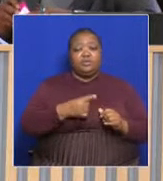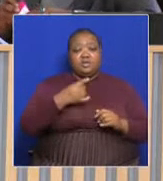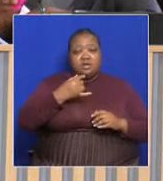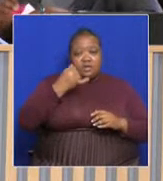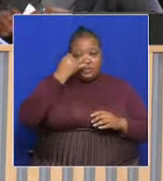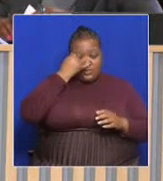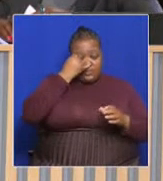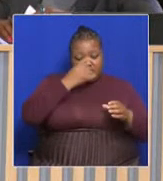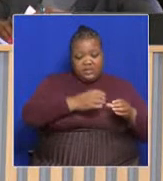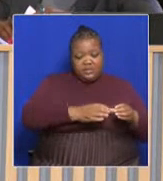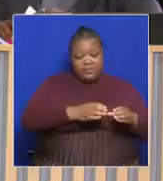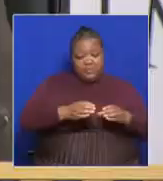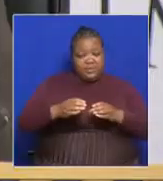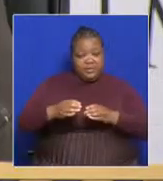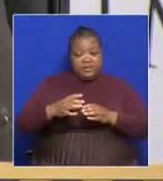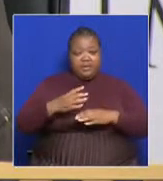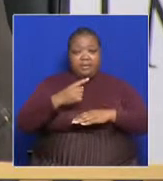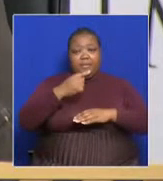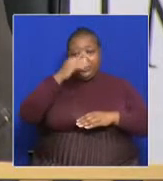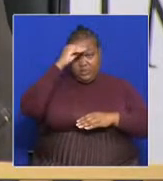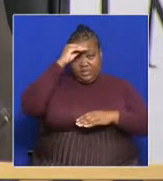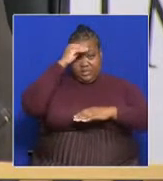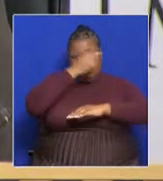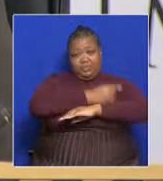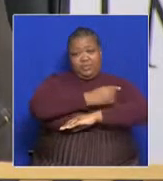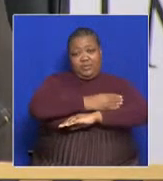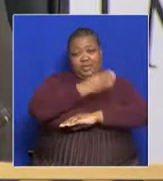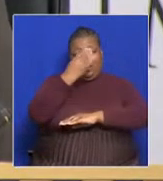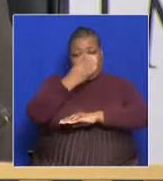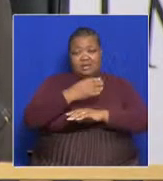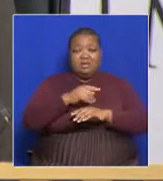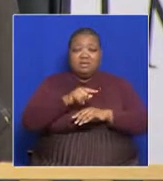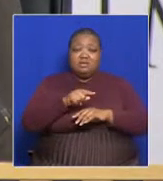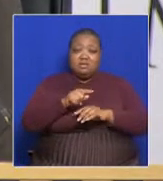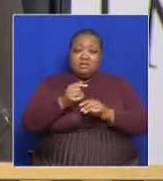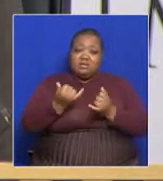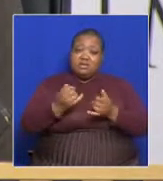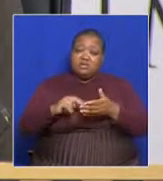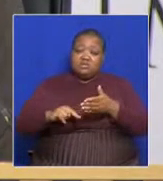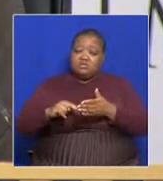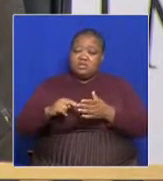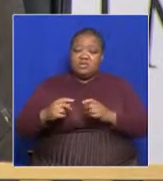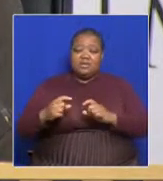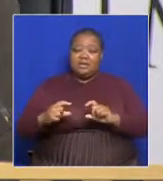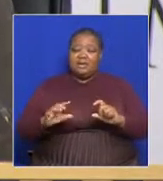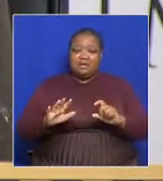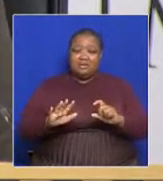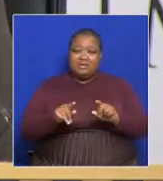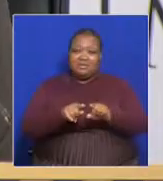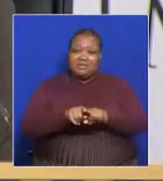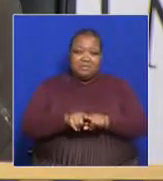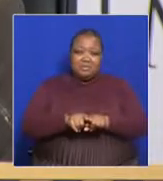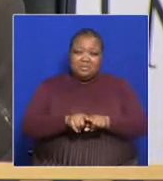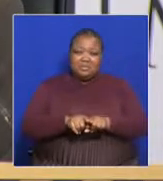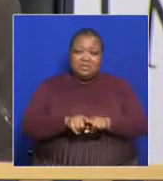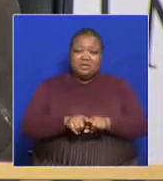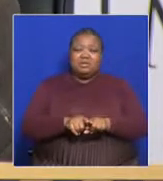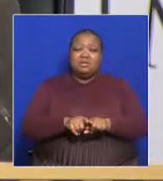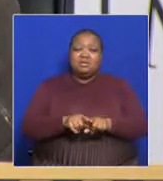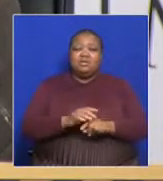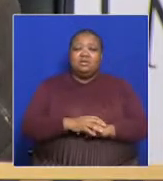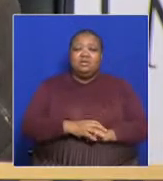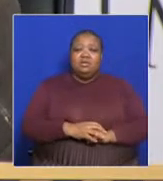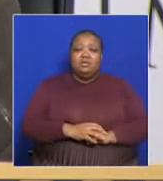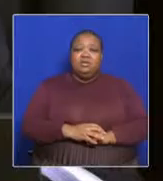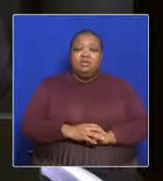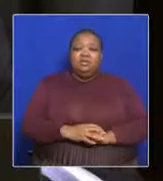border members. Yes. It's not the same as what you're reading in paragraph 5. Yes. He's saying you were counting.